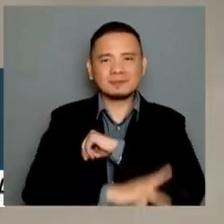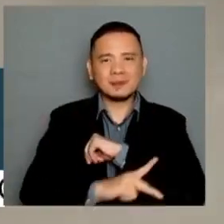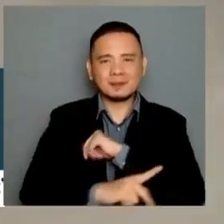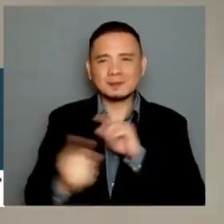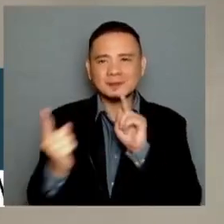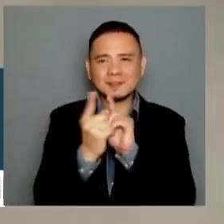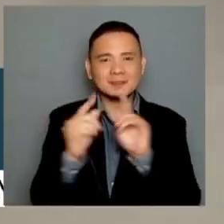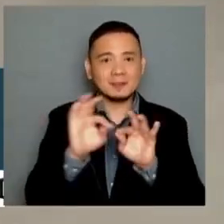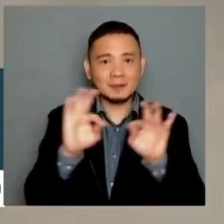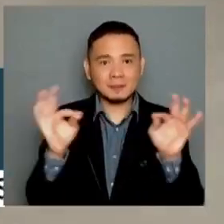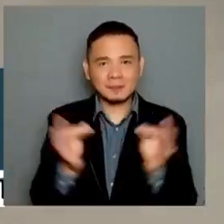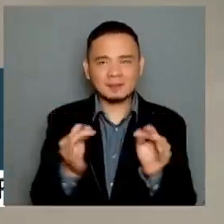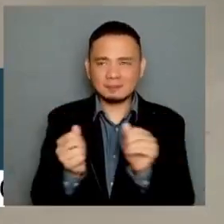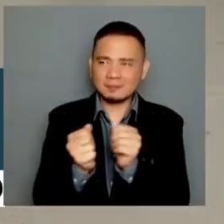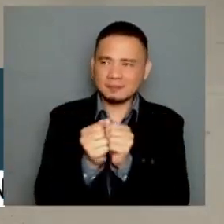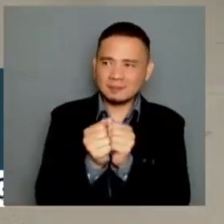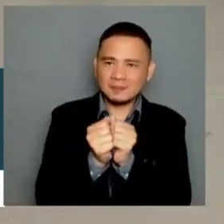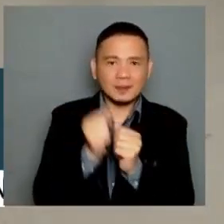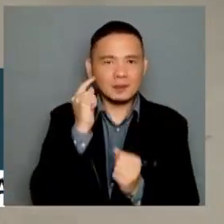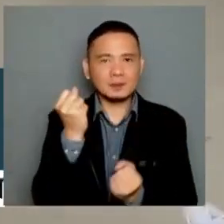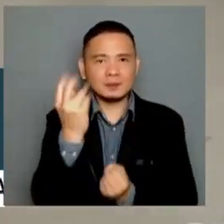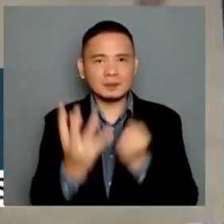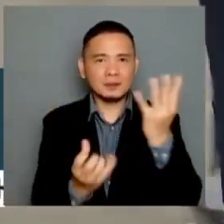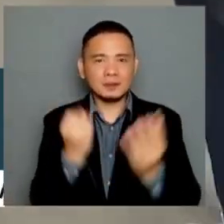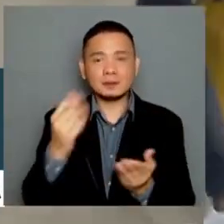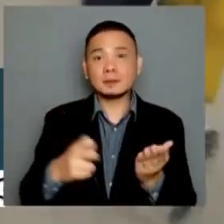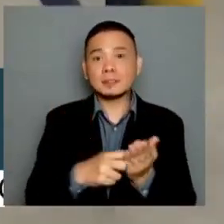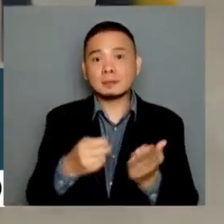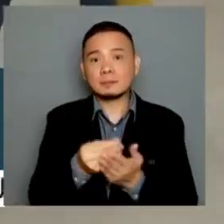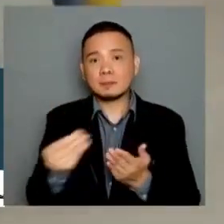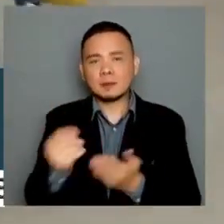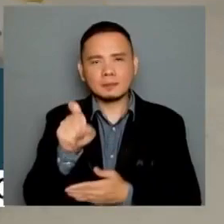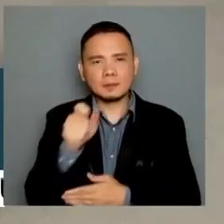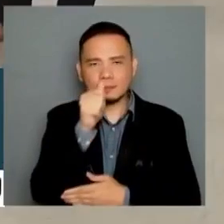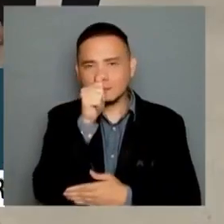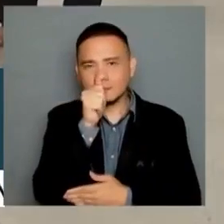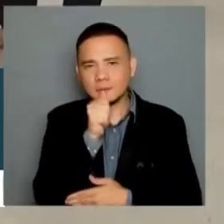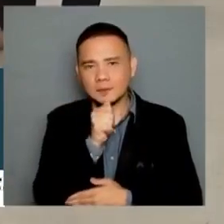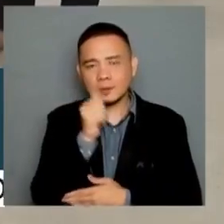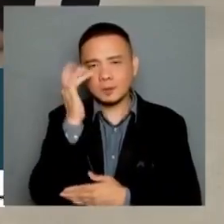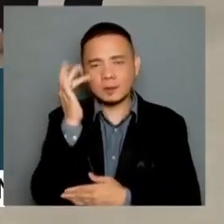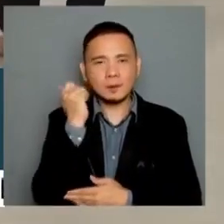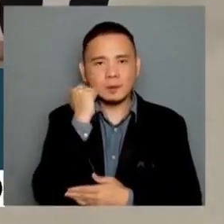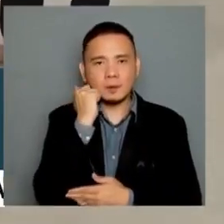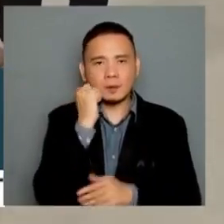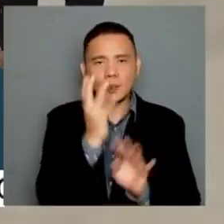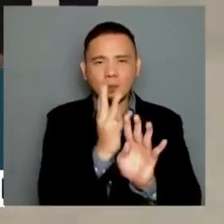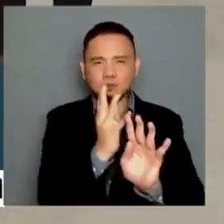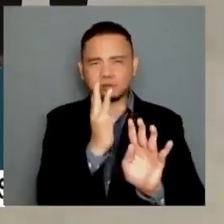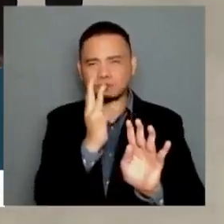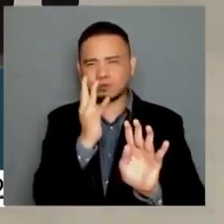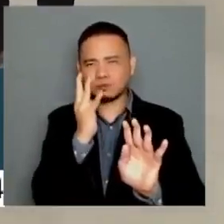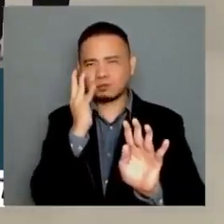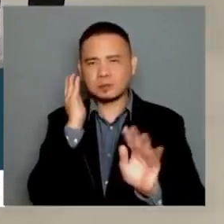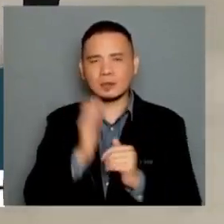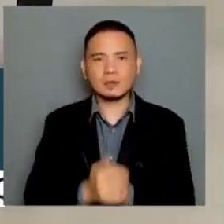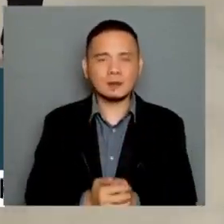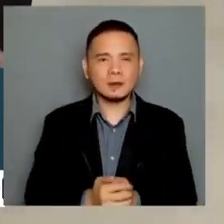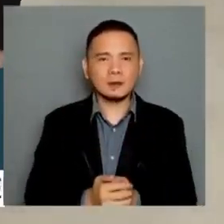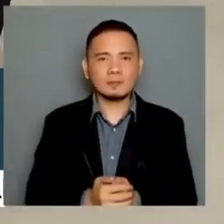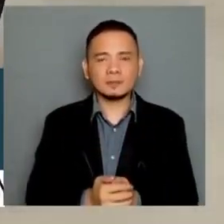new year together. Ticket buyers must have patience because there is always a long line for those going to Calapan